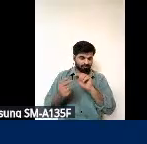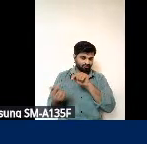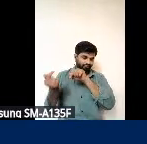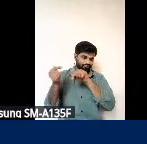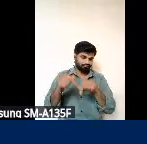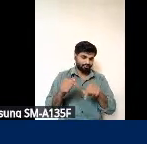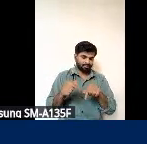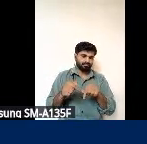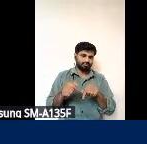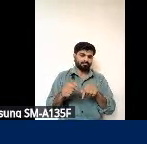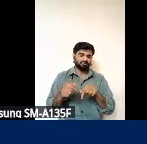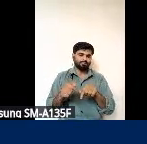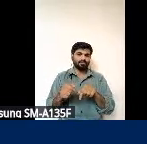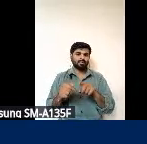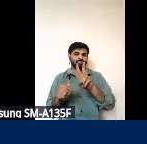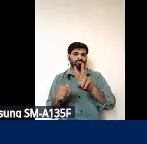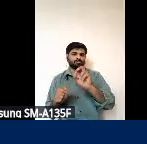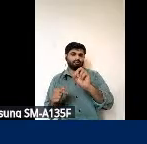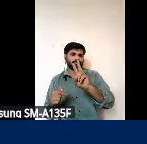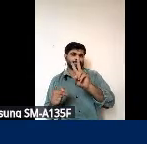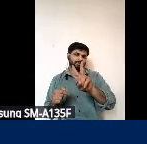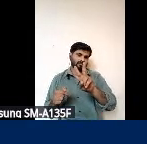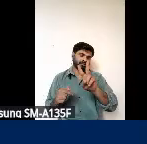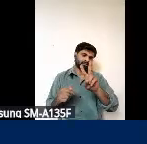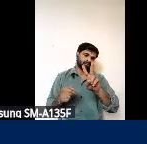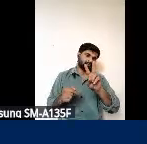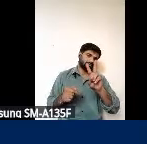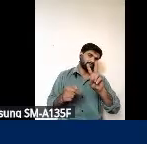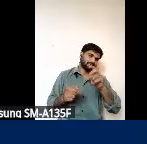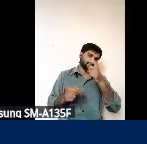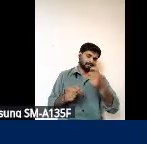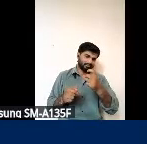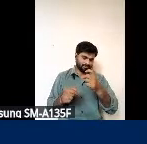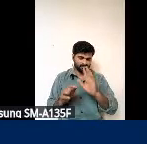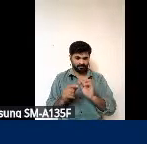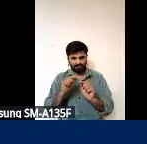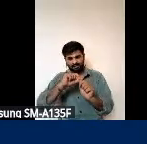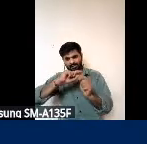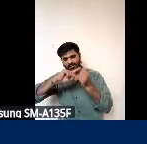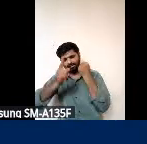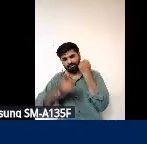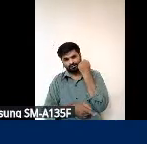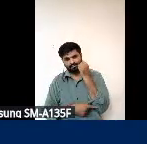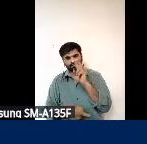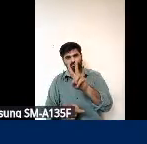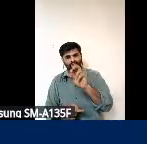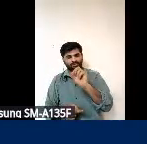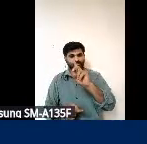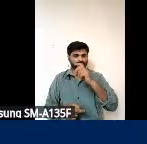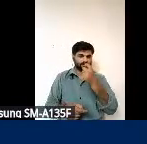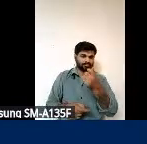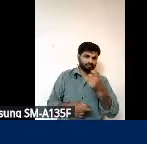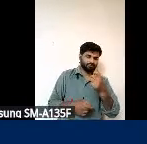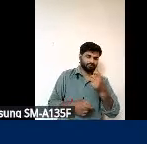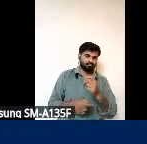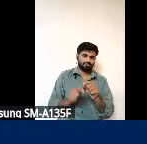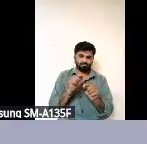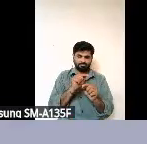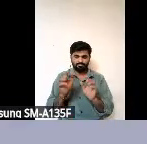maybe 2028 or early 20 or late 2027. That's our understanding of the final data set. Next